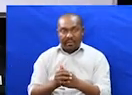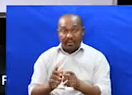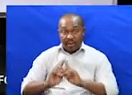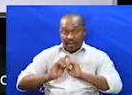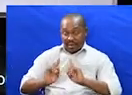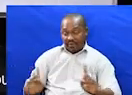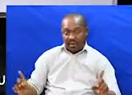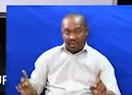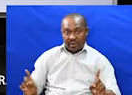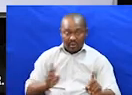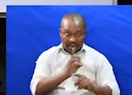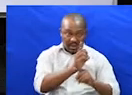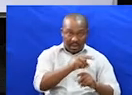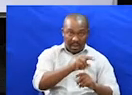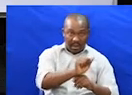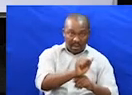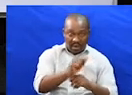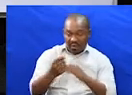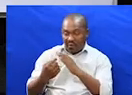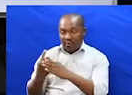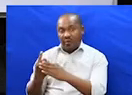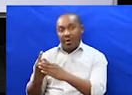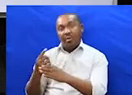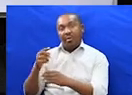Differentiate DNA from RNA.